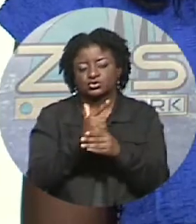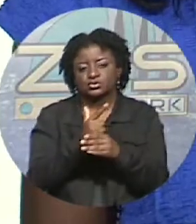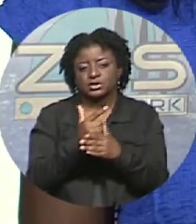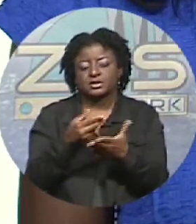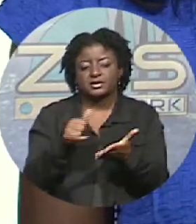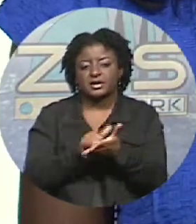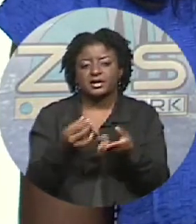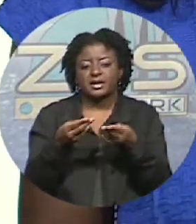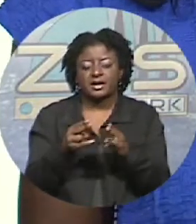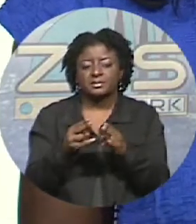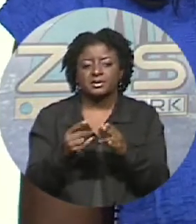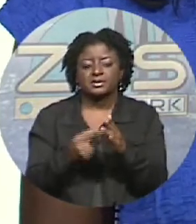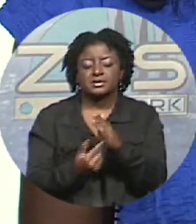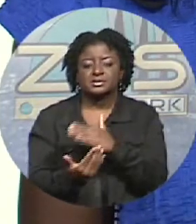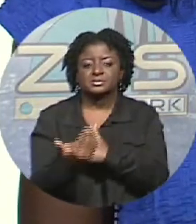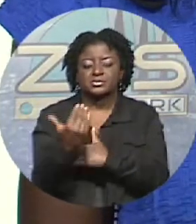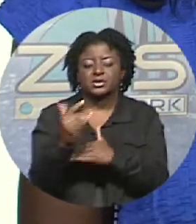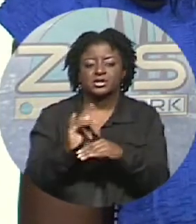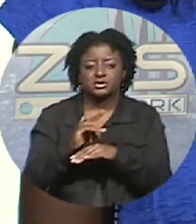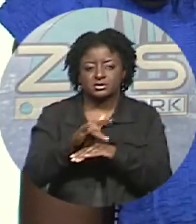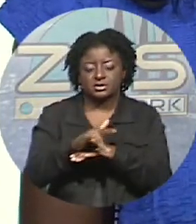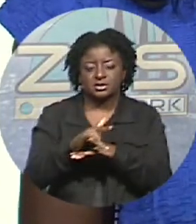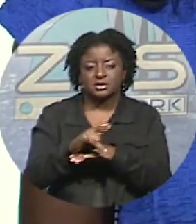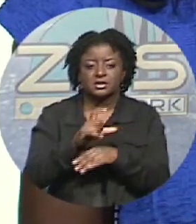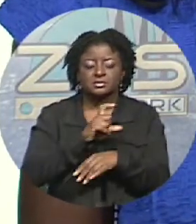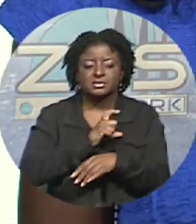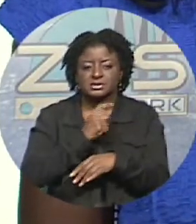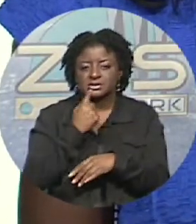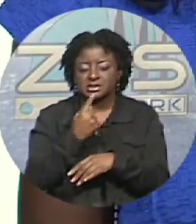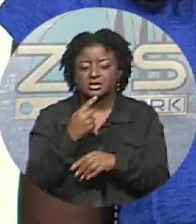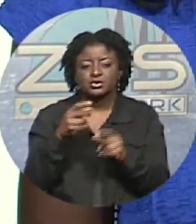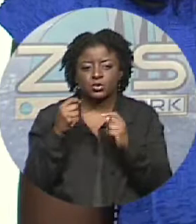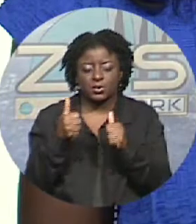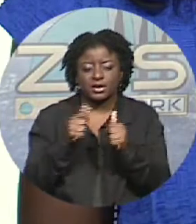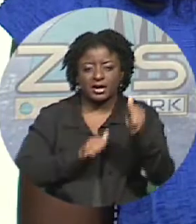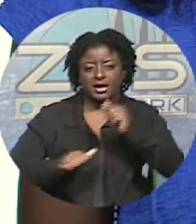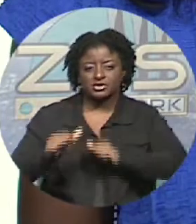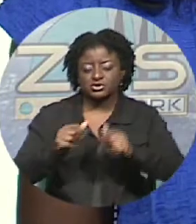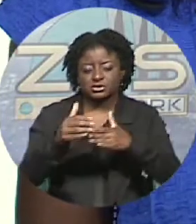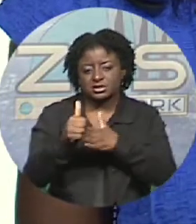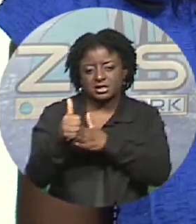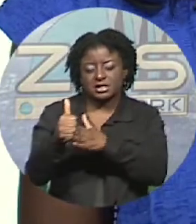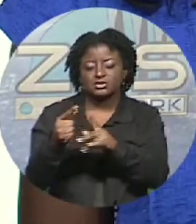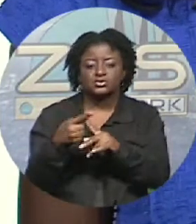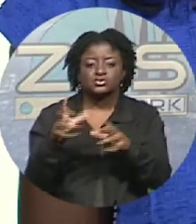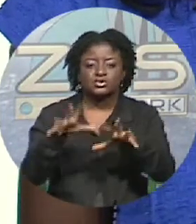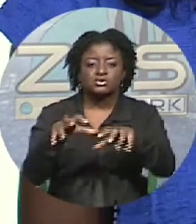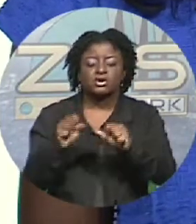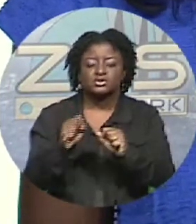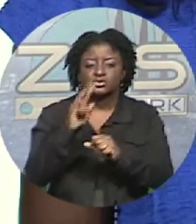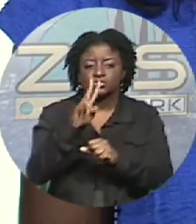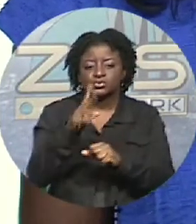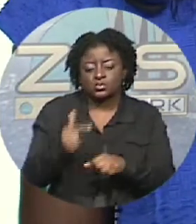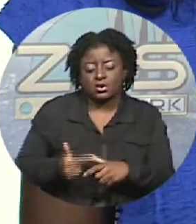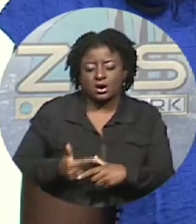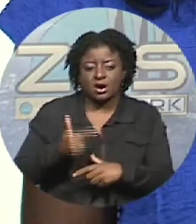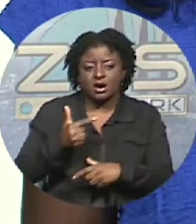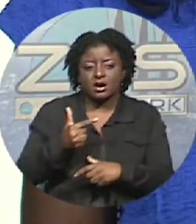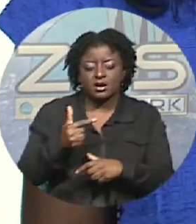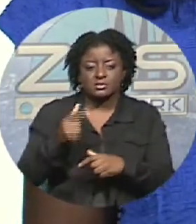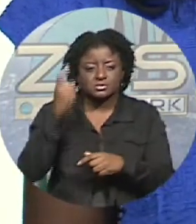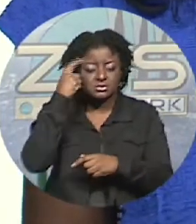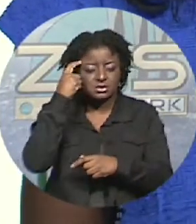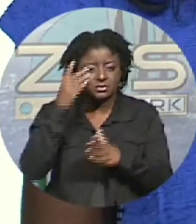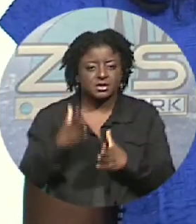wee hours this morning. According to police, it was their quick action that led to the arrest of two armed suspects who fired at them. Vaughn